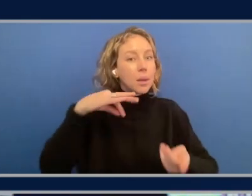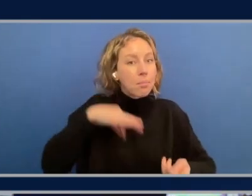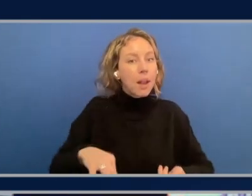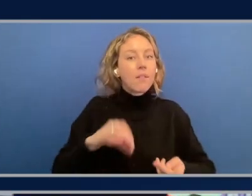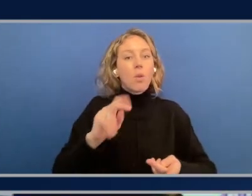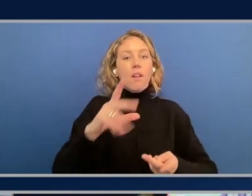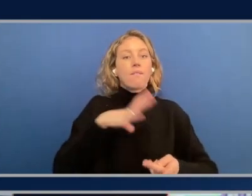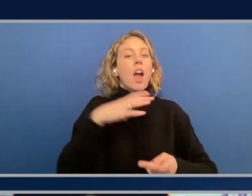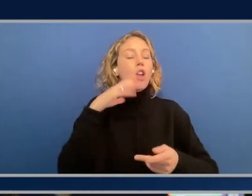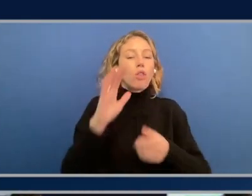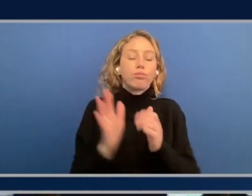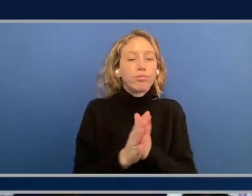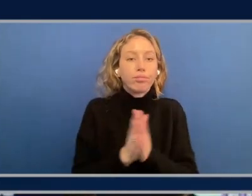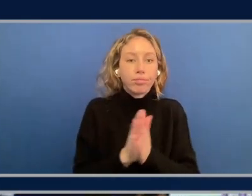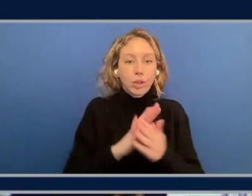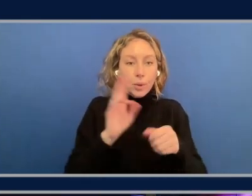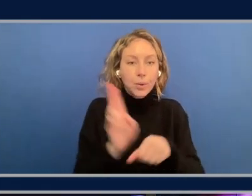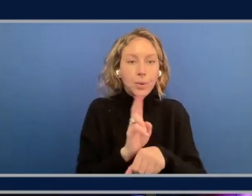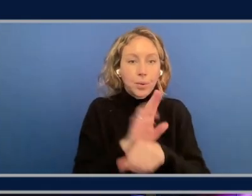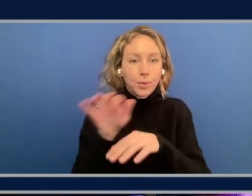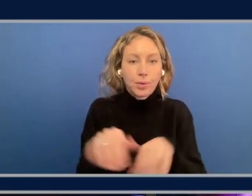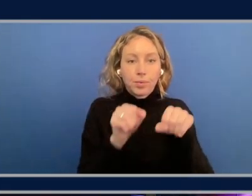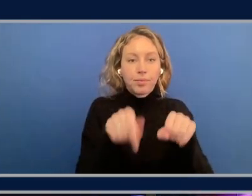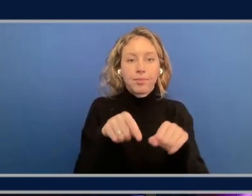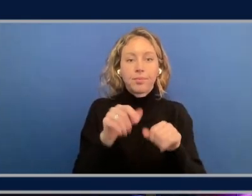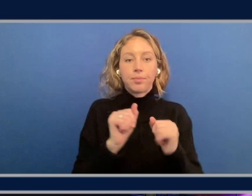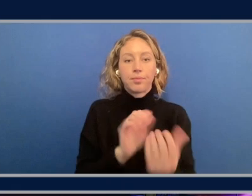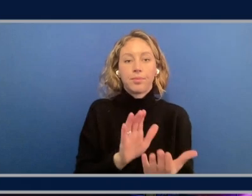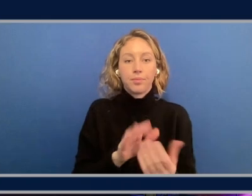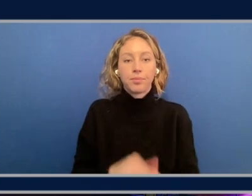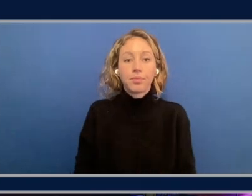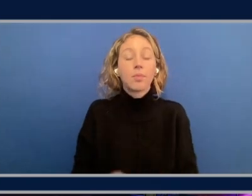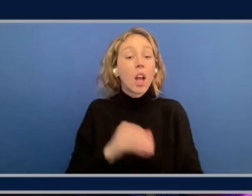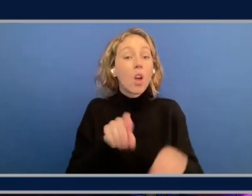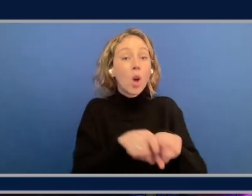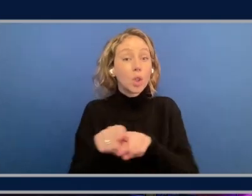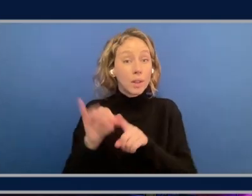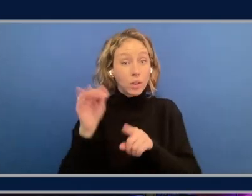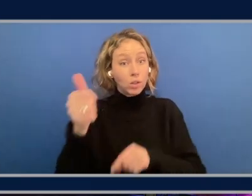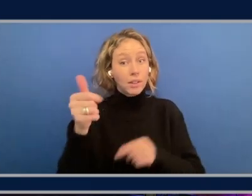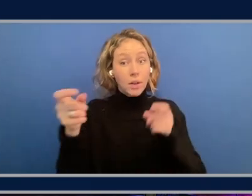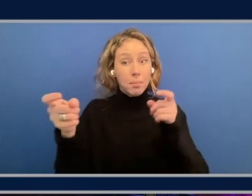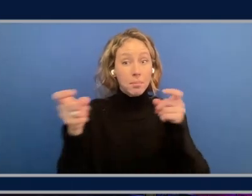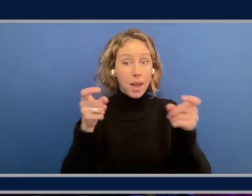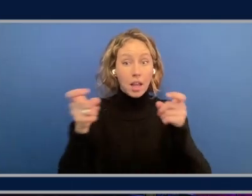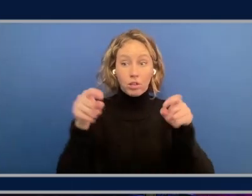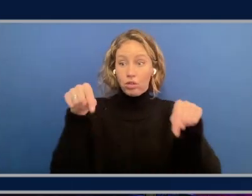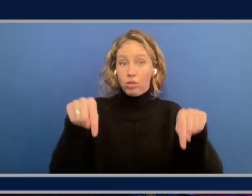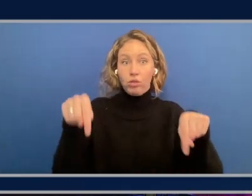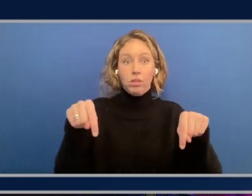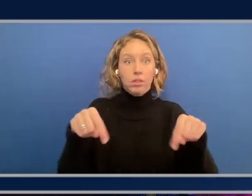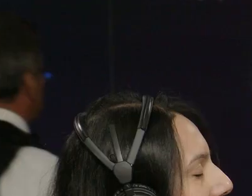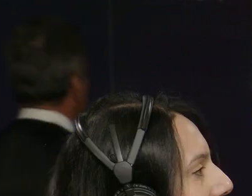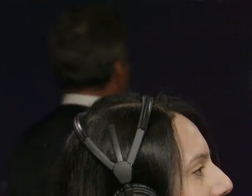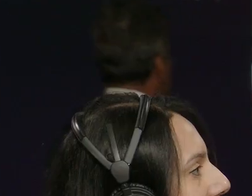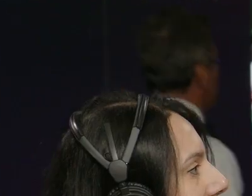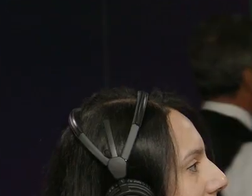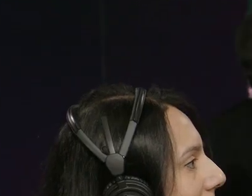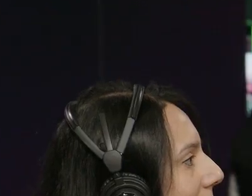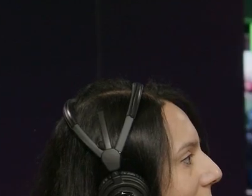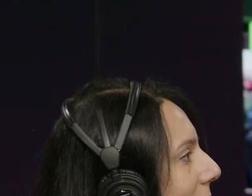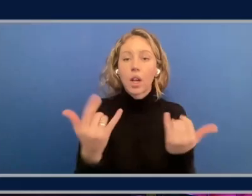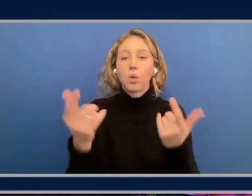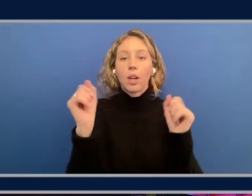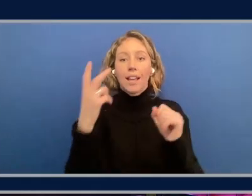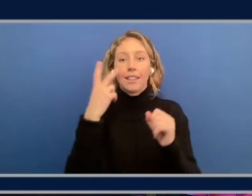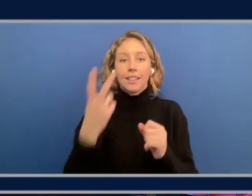Robertable's, a question before about managing it. If you are managing the, because lots of accounts, you can now see, wait a